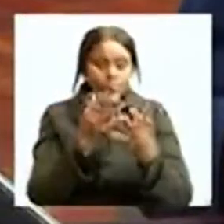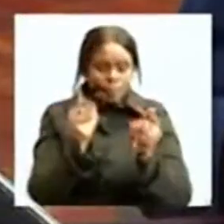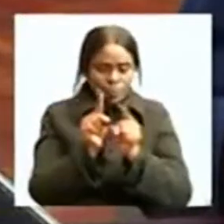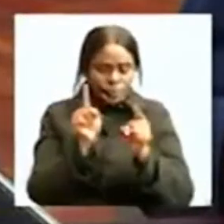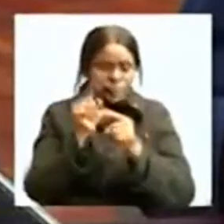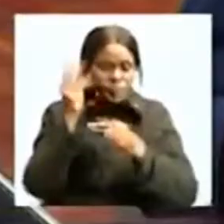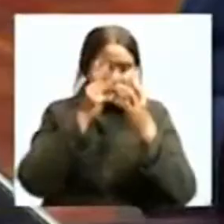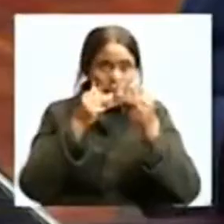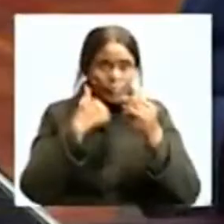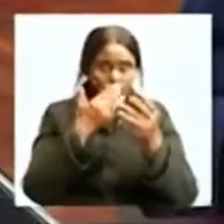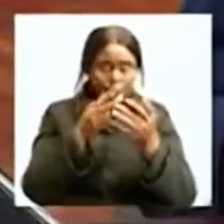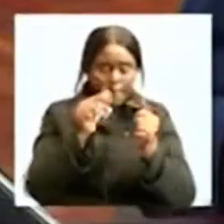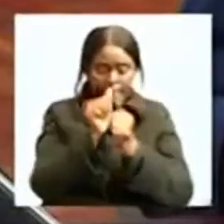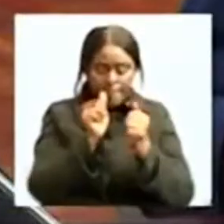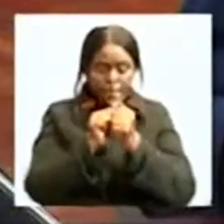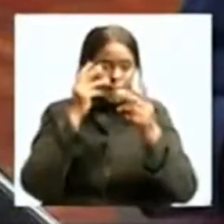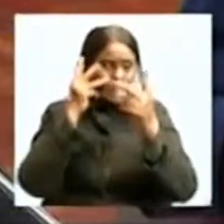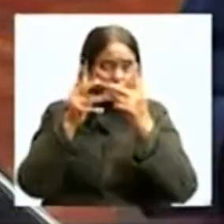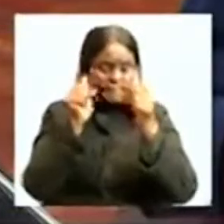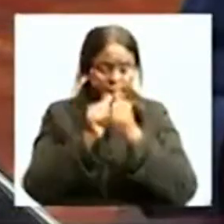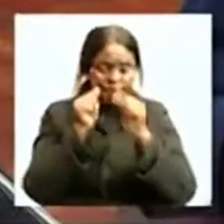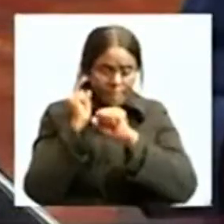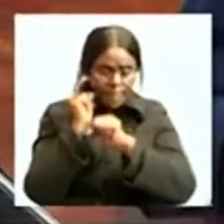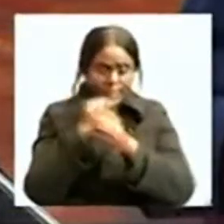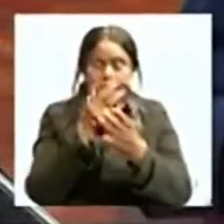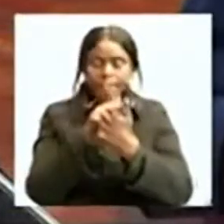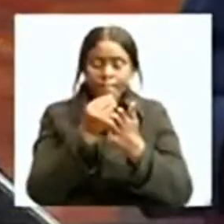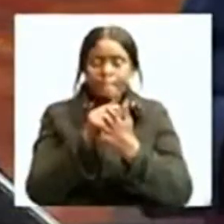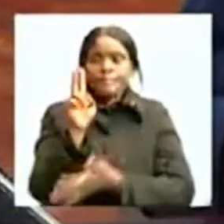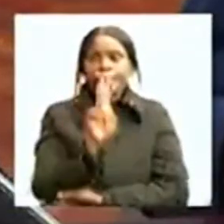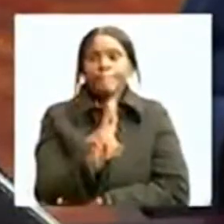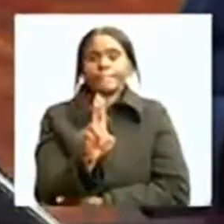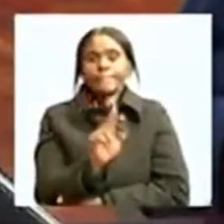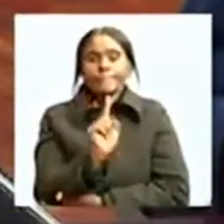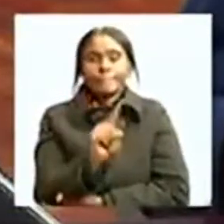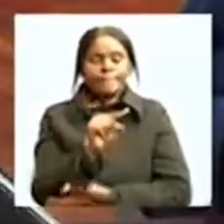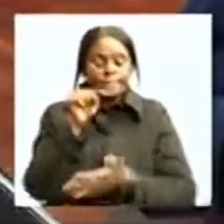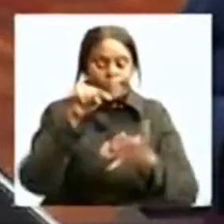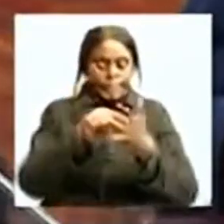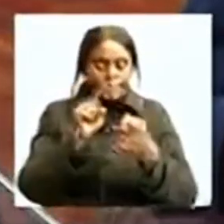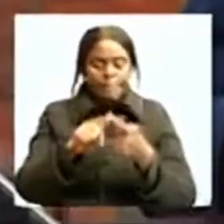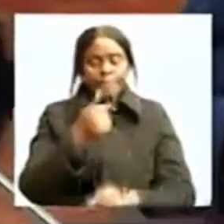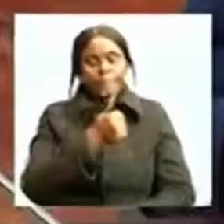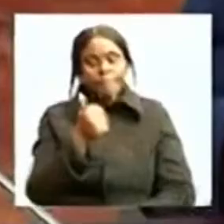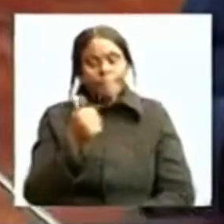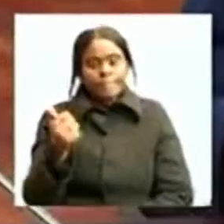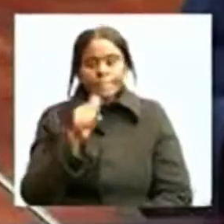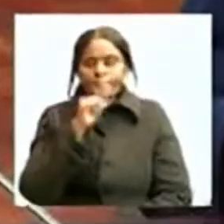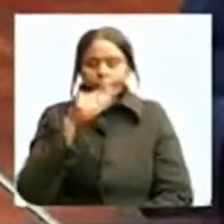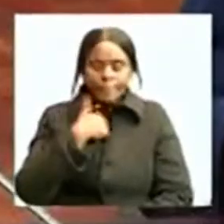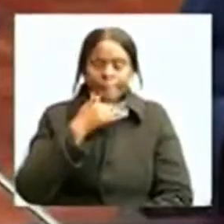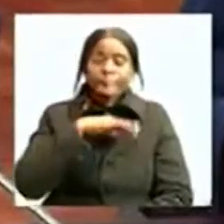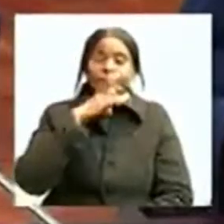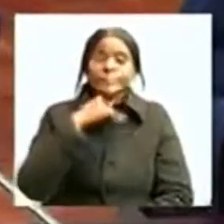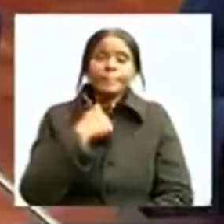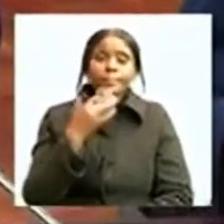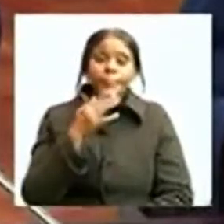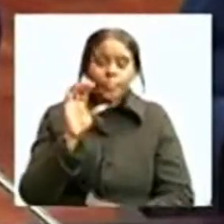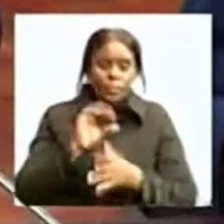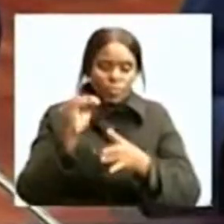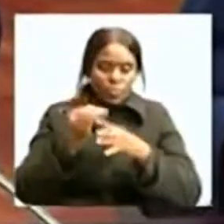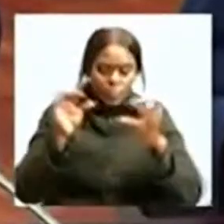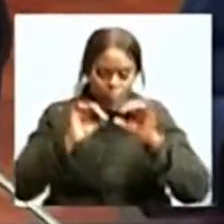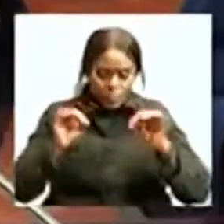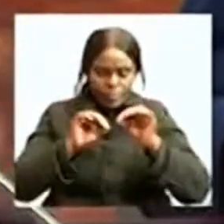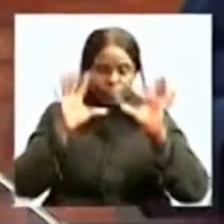raises concerns about transparency and potential fund misuse, pointing to either inadequate or